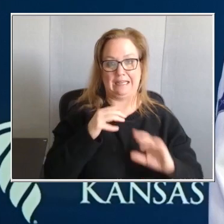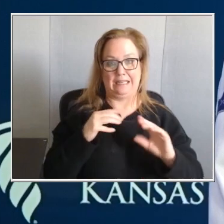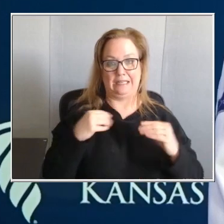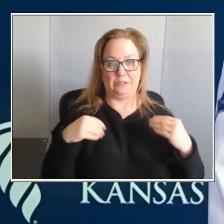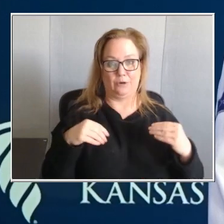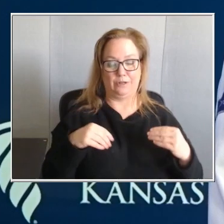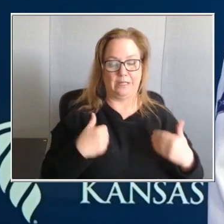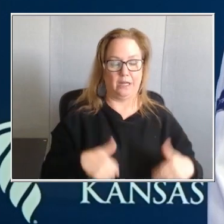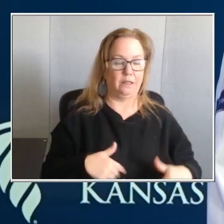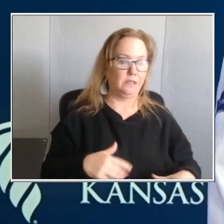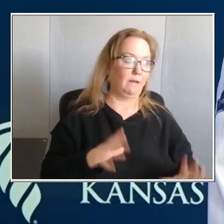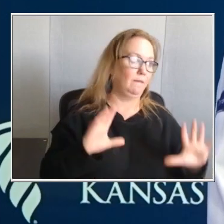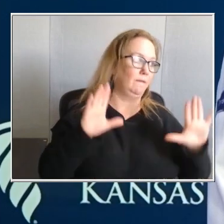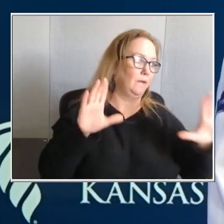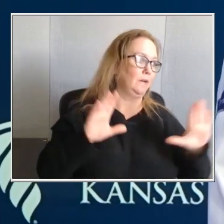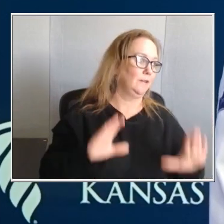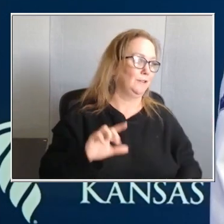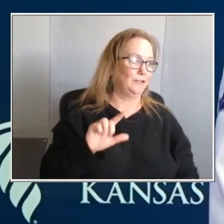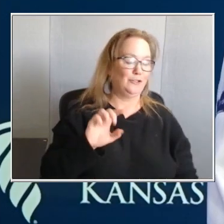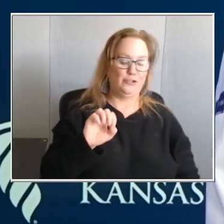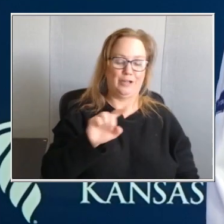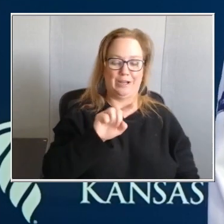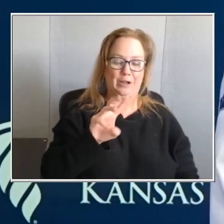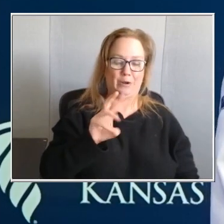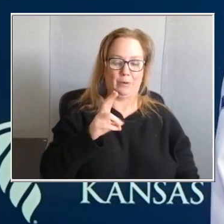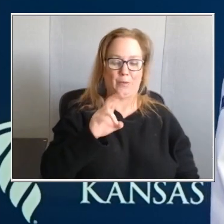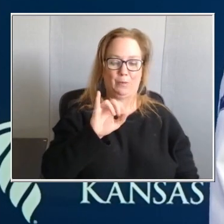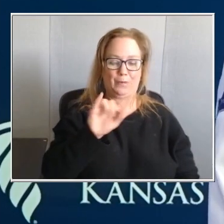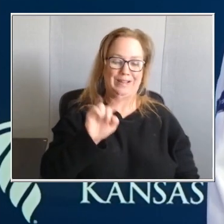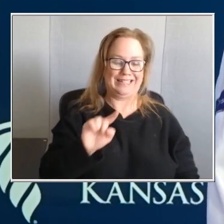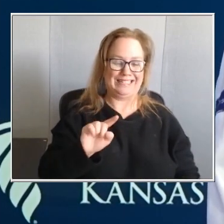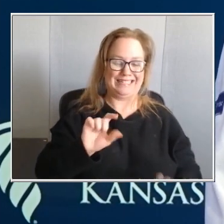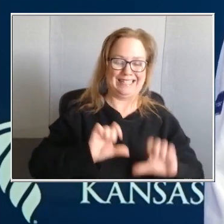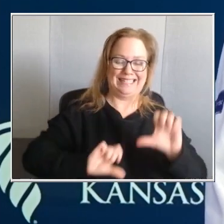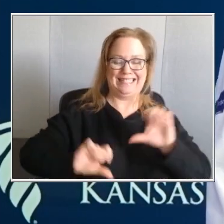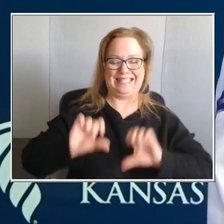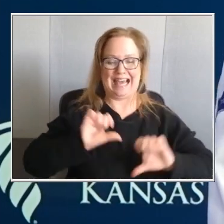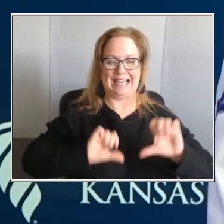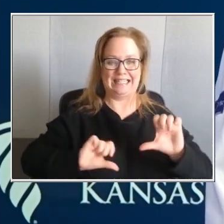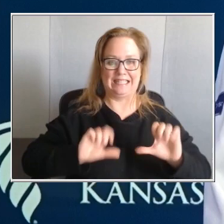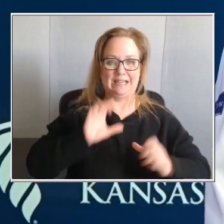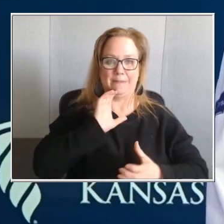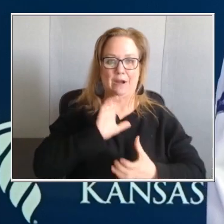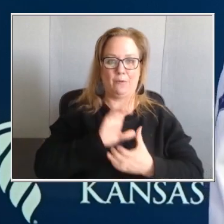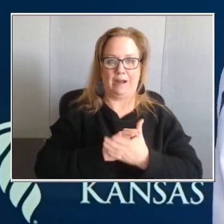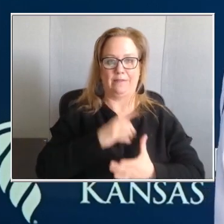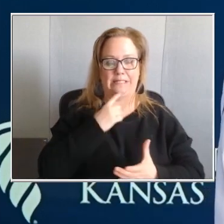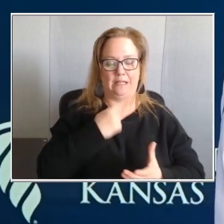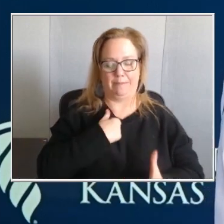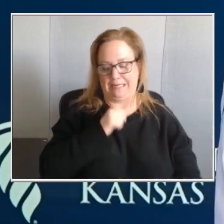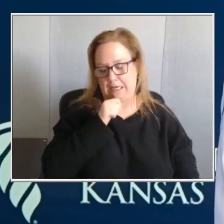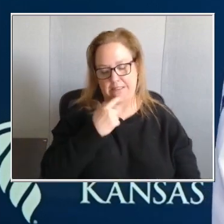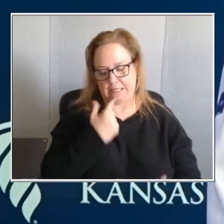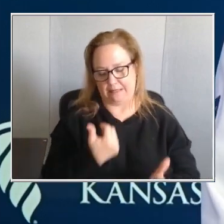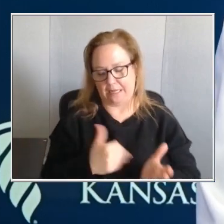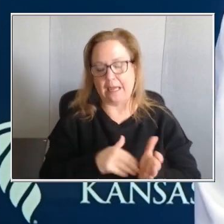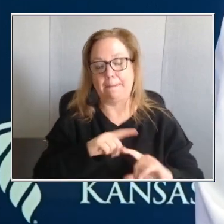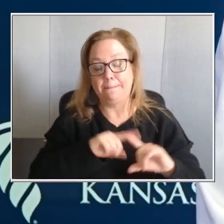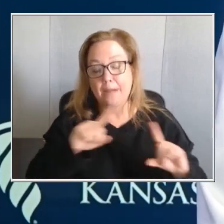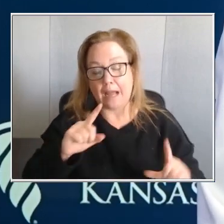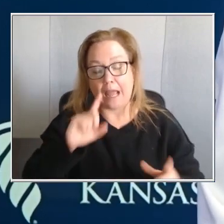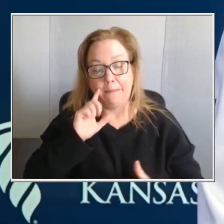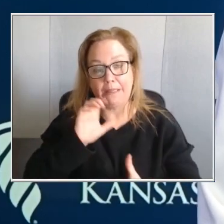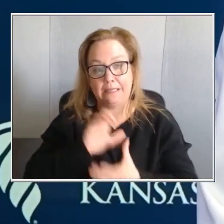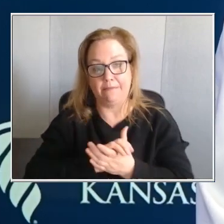whiz science, as I've said to you in a corny way before, but I believe that. My wife says never say that, but I believe it. Now the other thing is the truth has